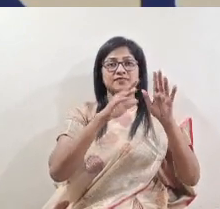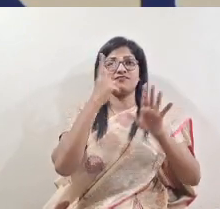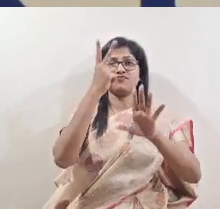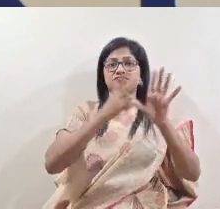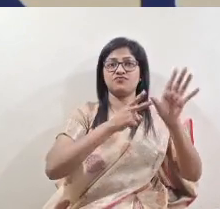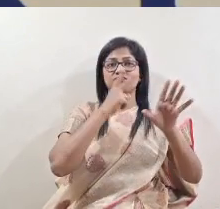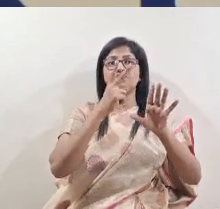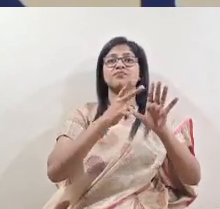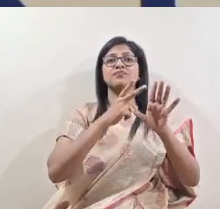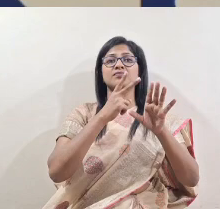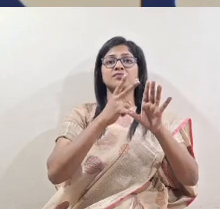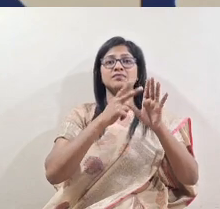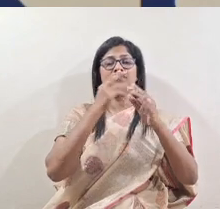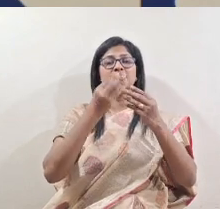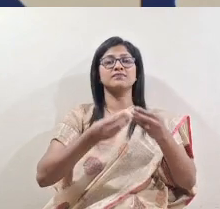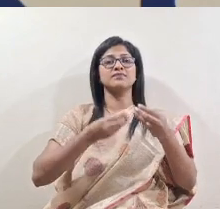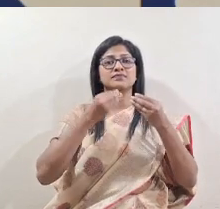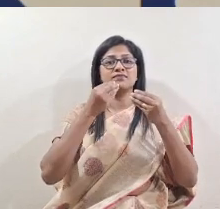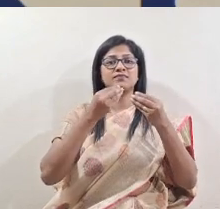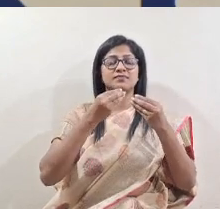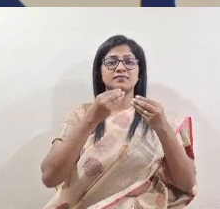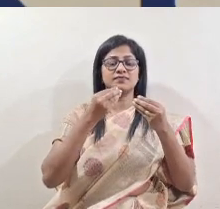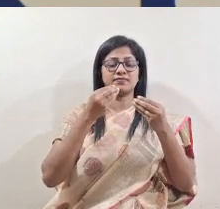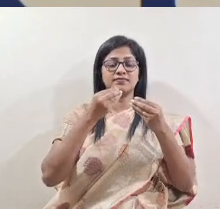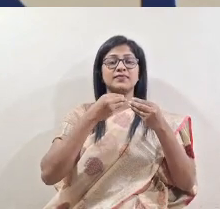2 years to give most